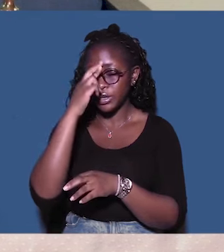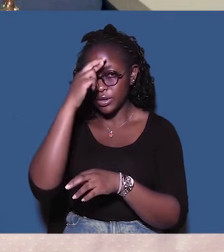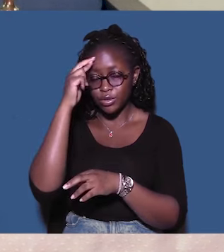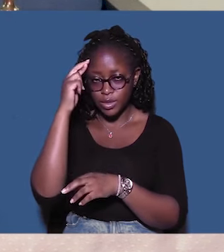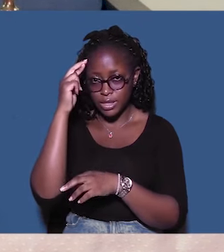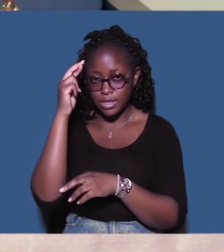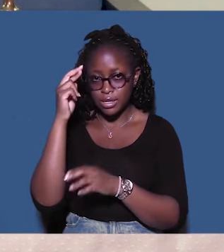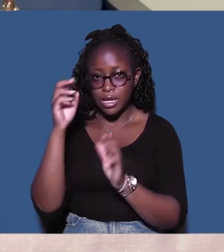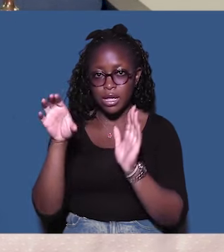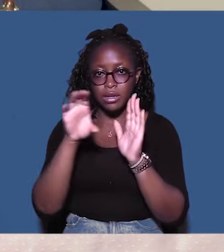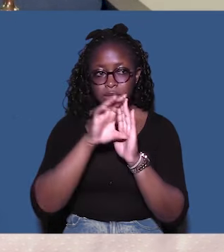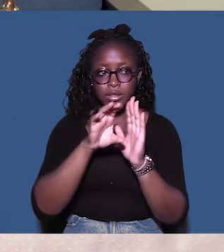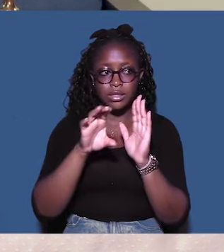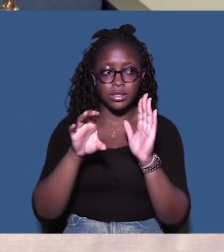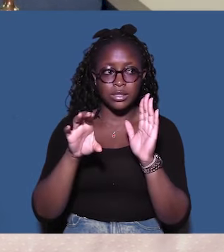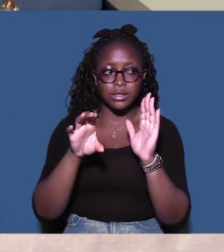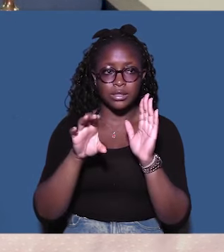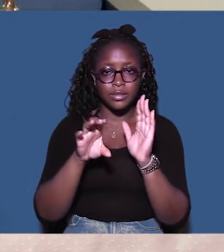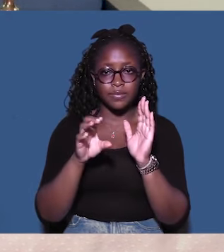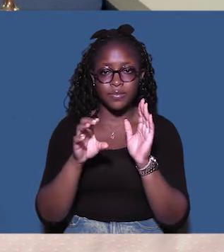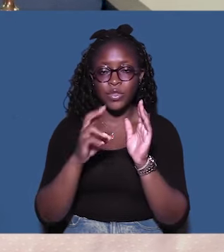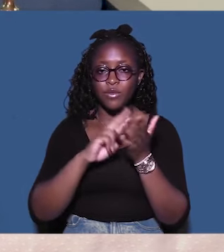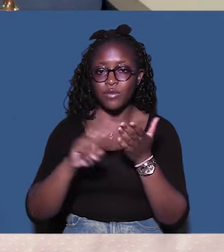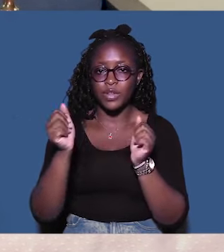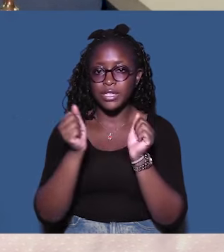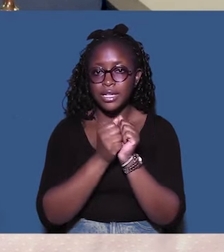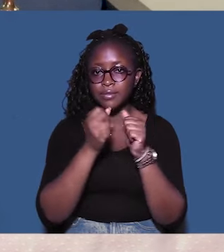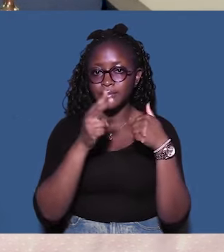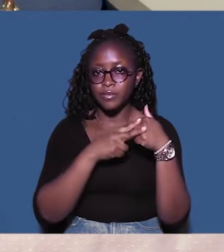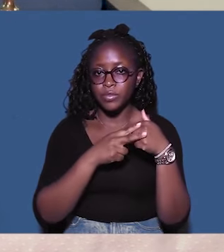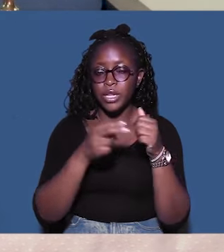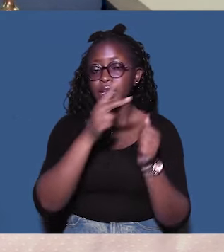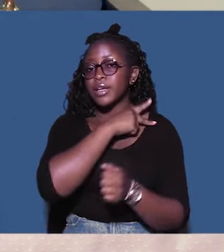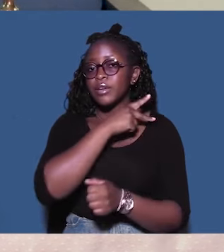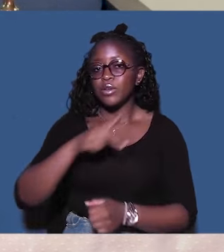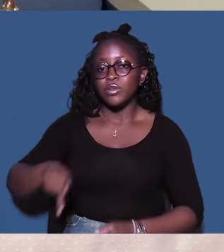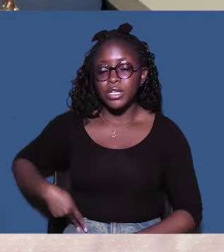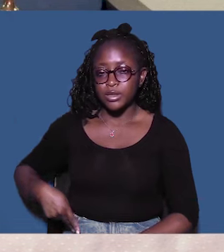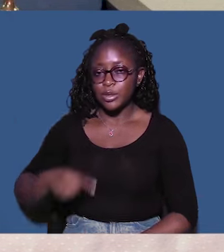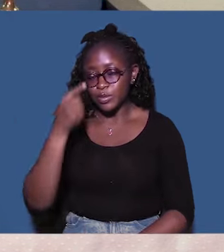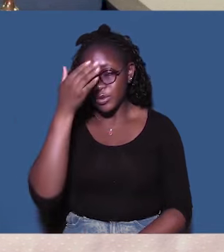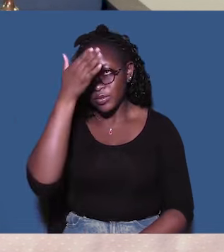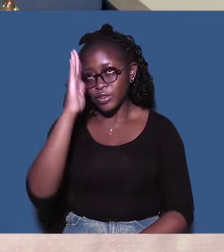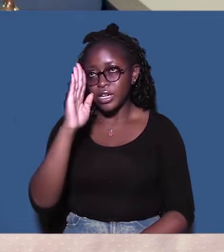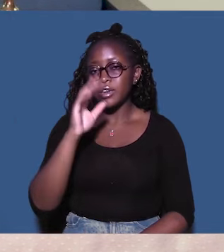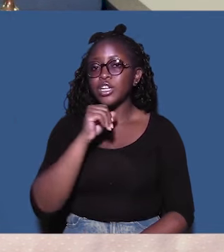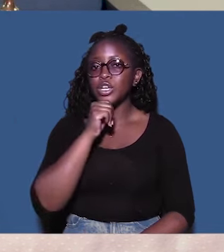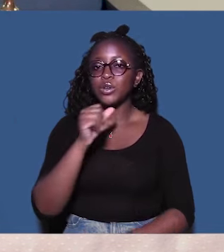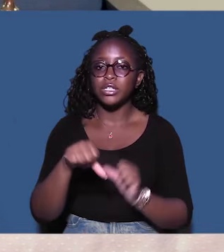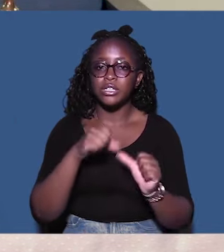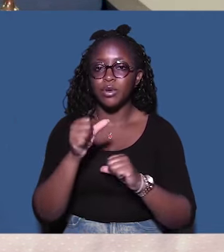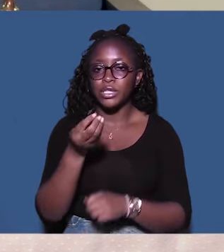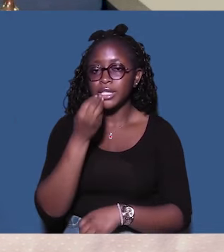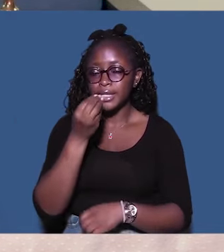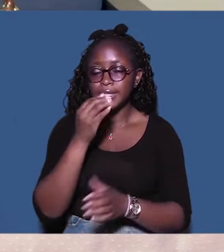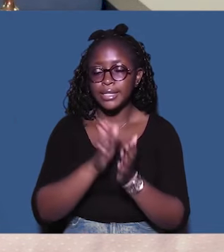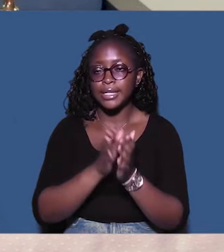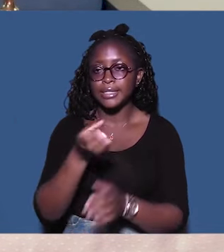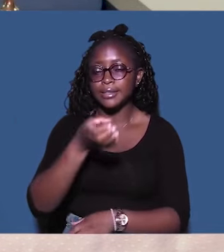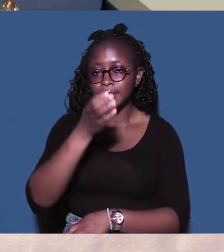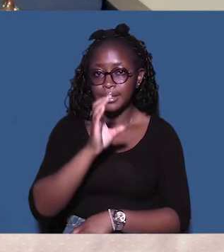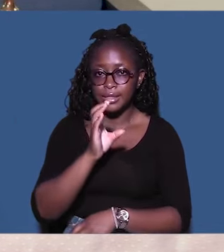says, "For the kingdom of God is not a matter of eating, drinking, but of righteousness,